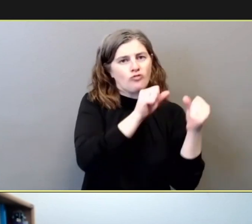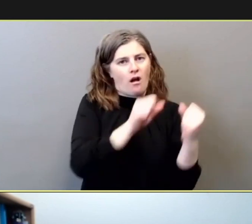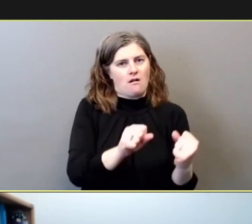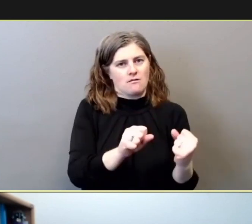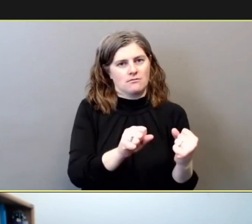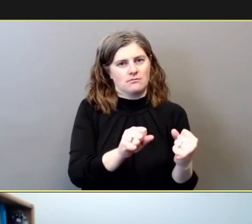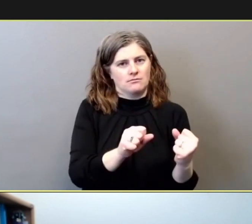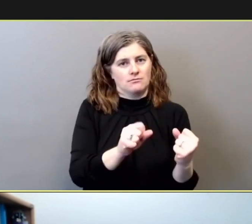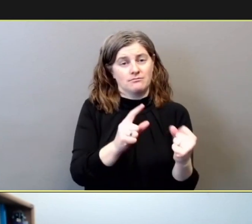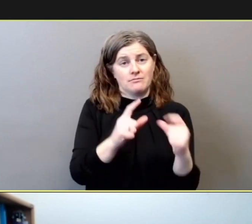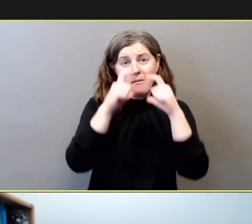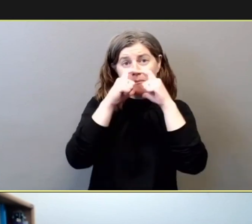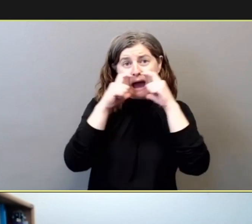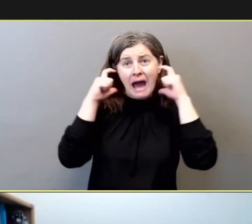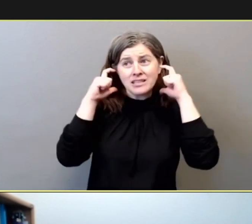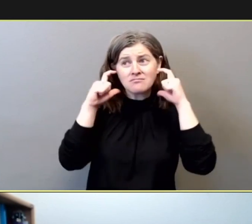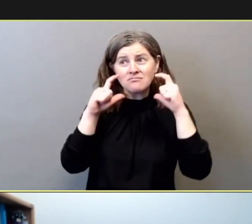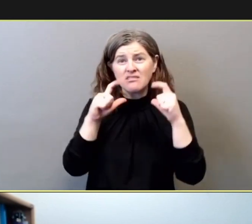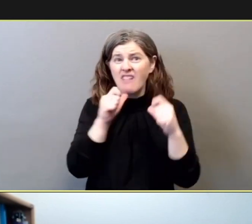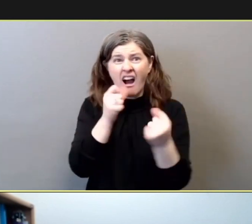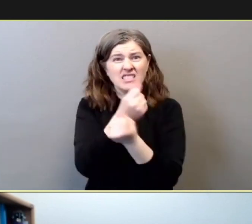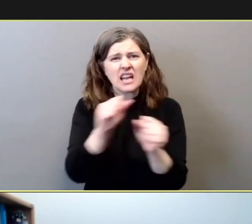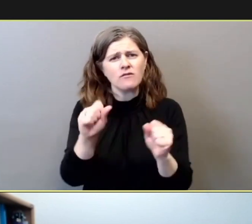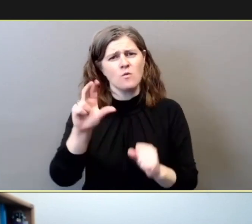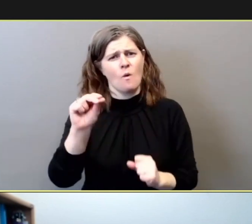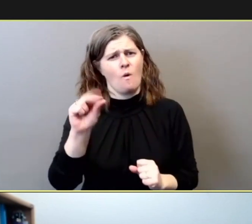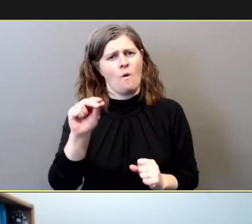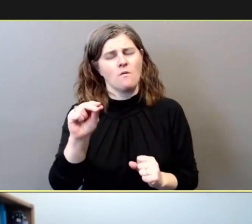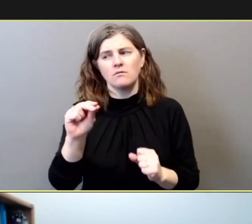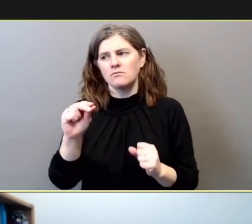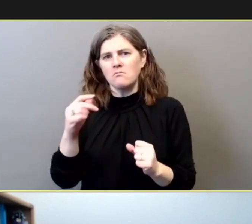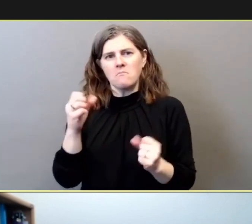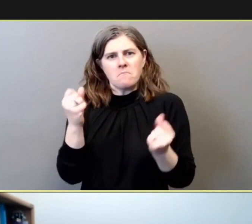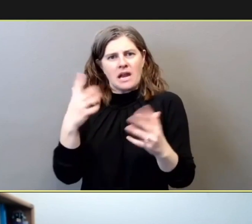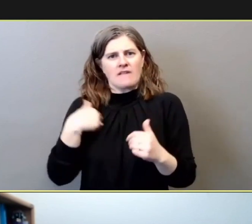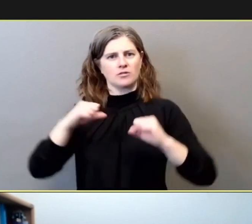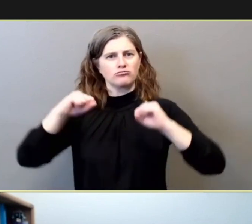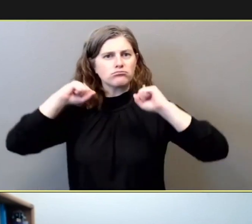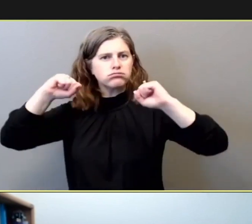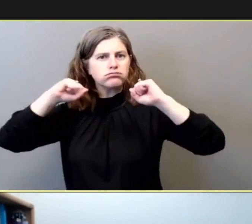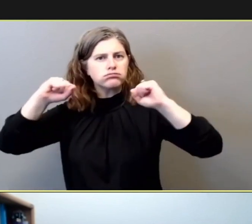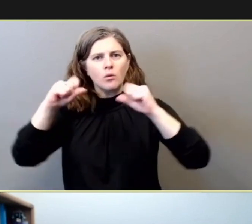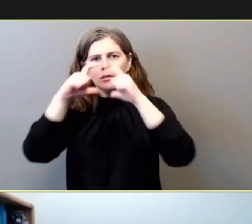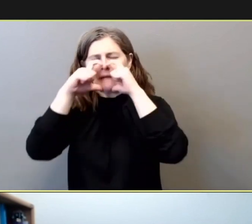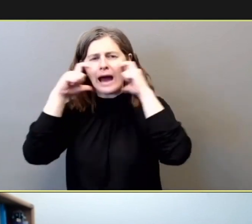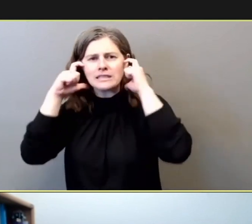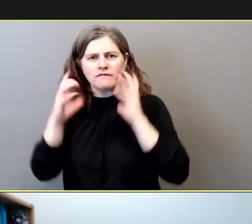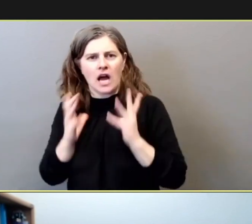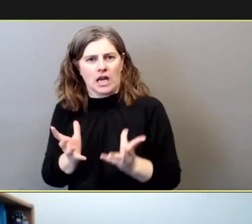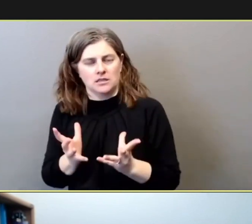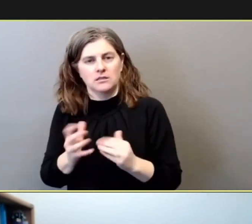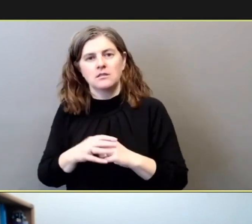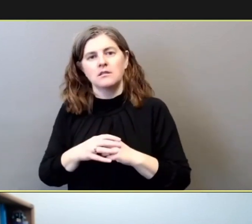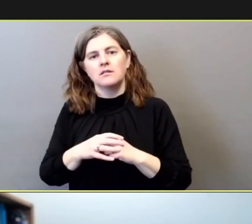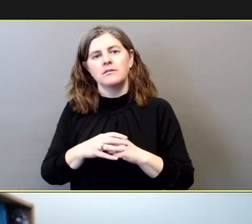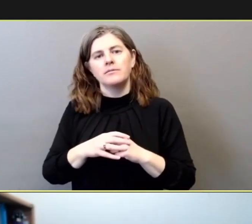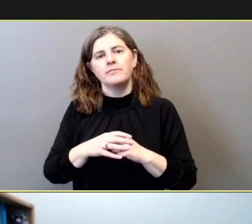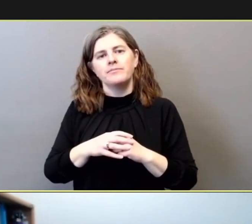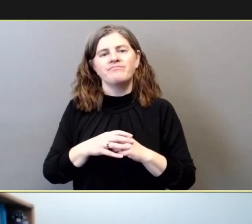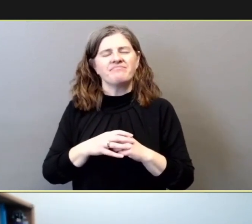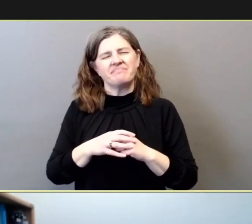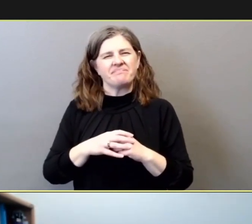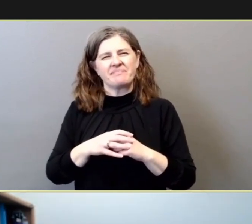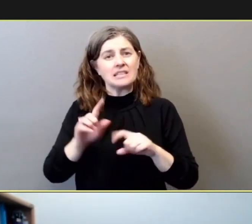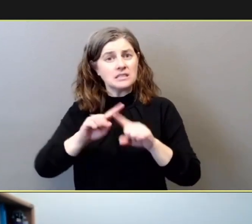evidence that masks are unsafe. And a lot of us exercise with masks on. We know it's a